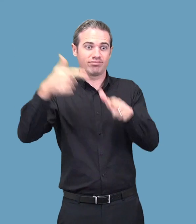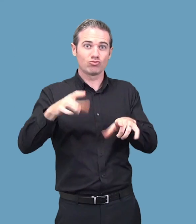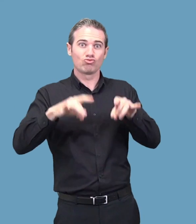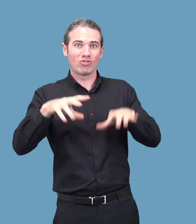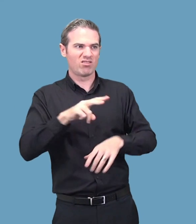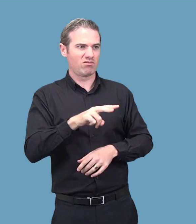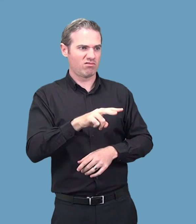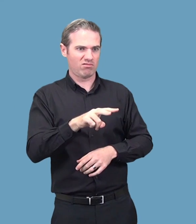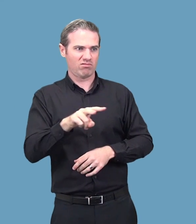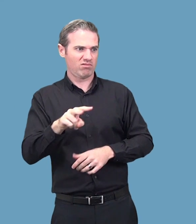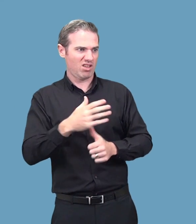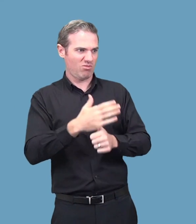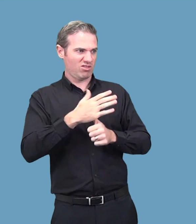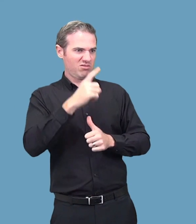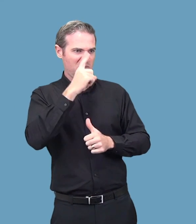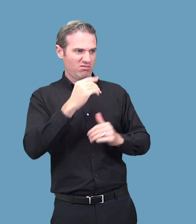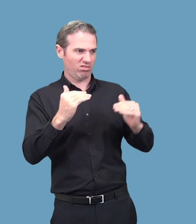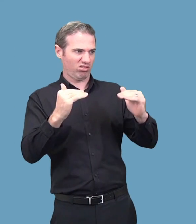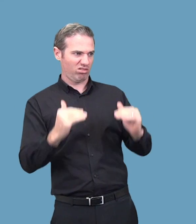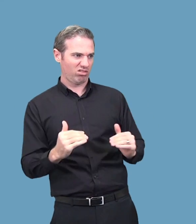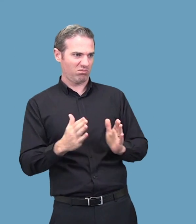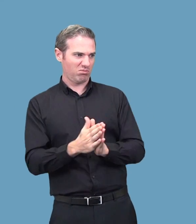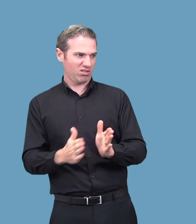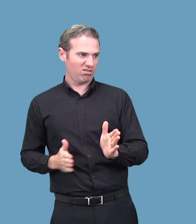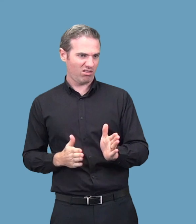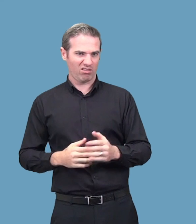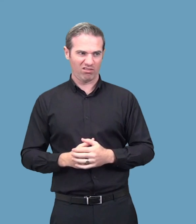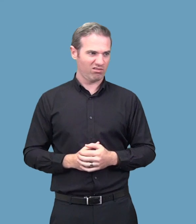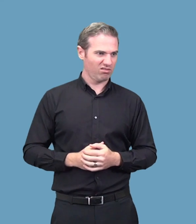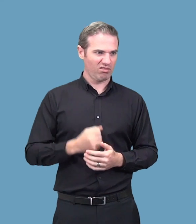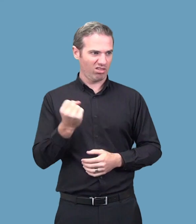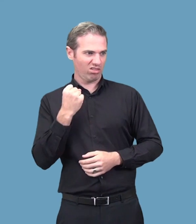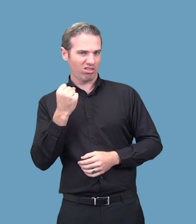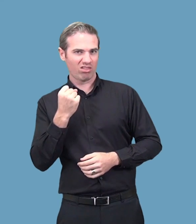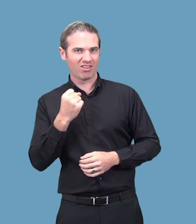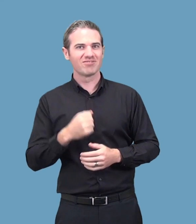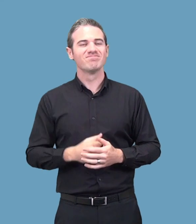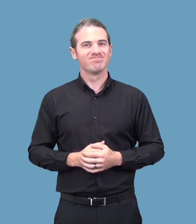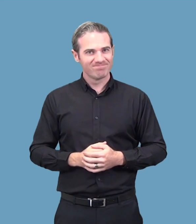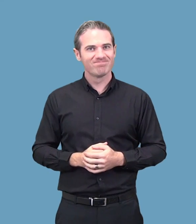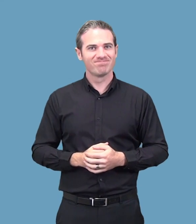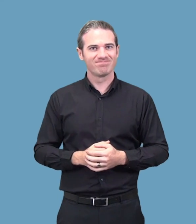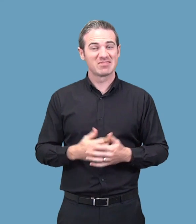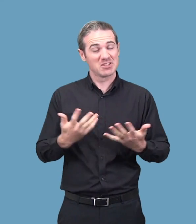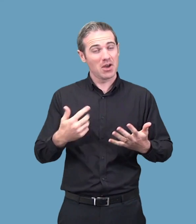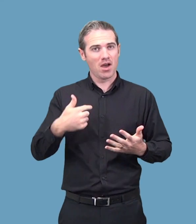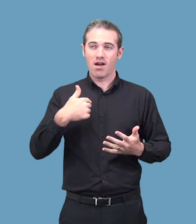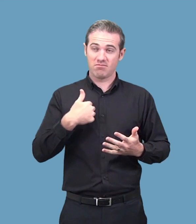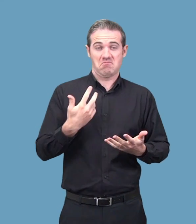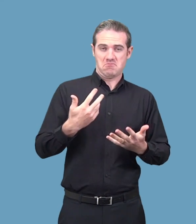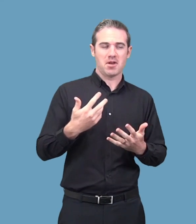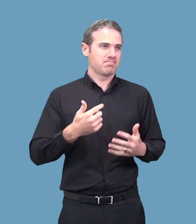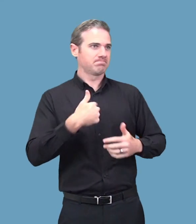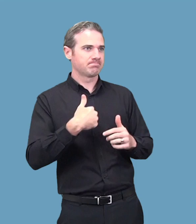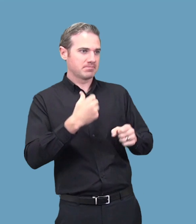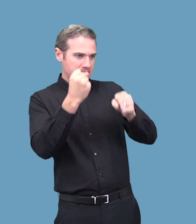it cultivating the land? Was it living in a built-up society? Was it the clothes that they wear, or was it how